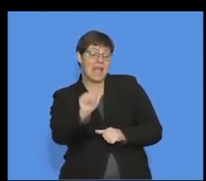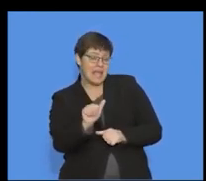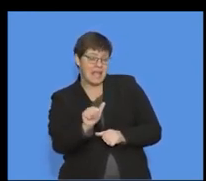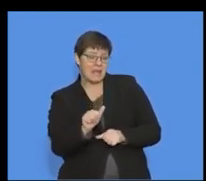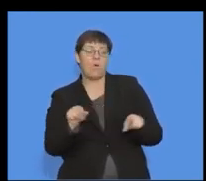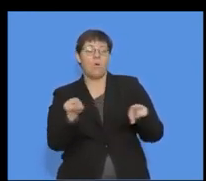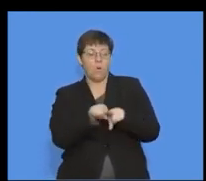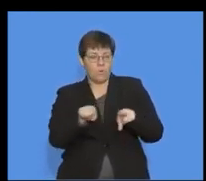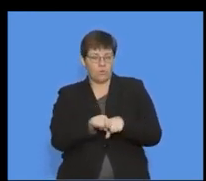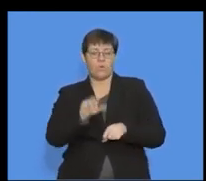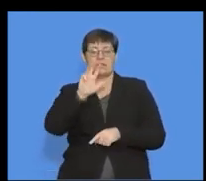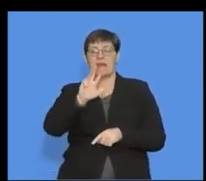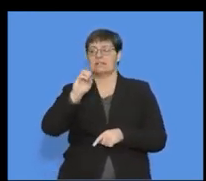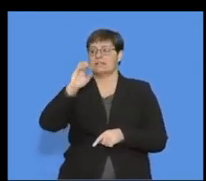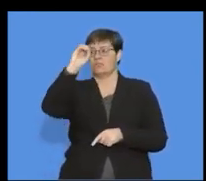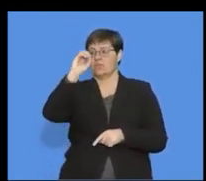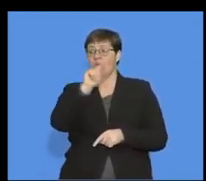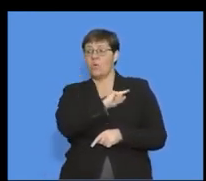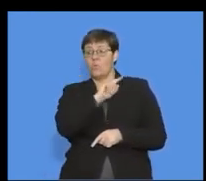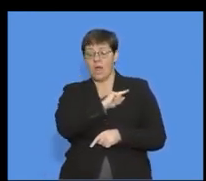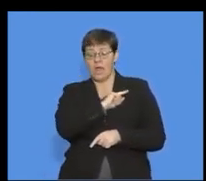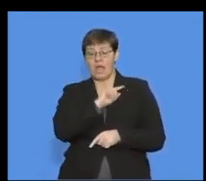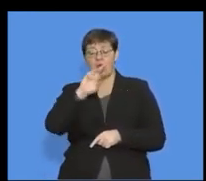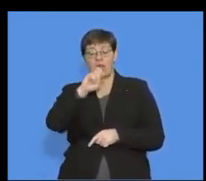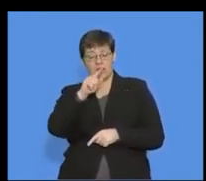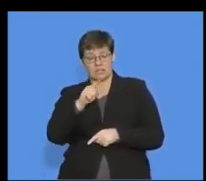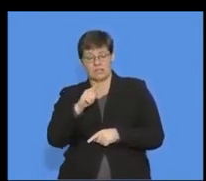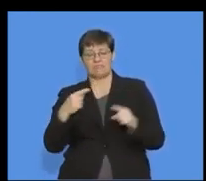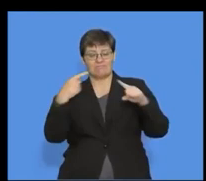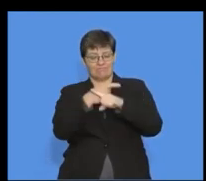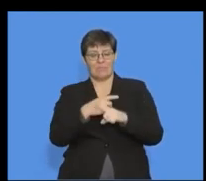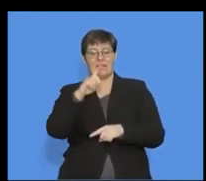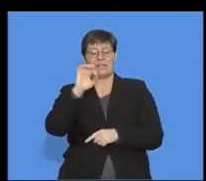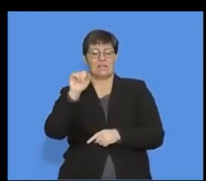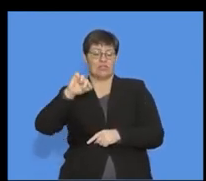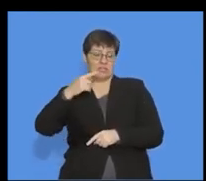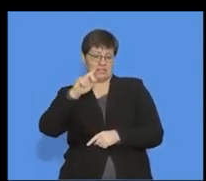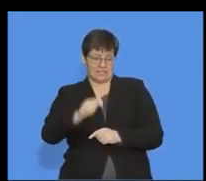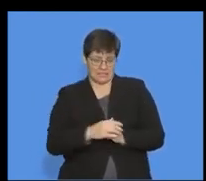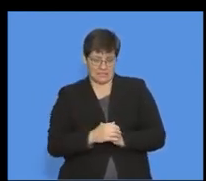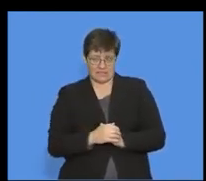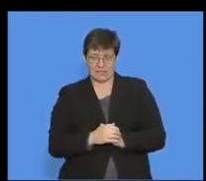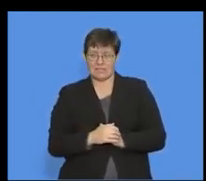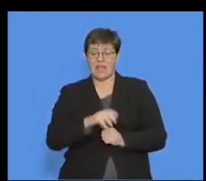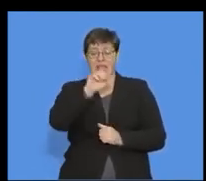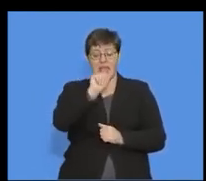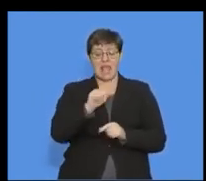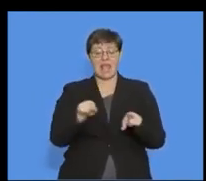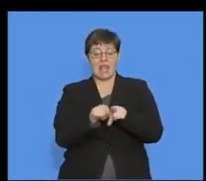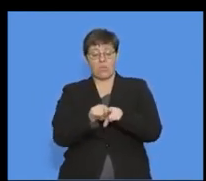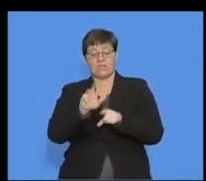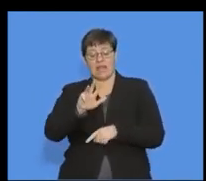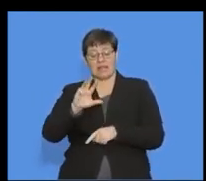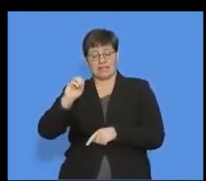will also be 90 degrees because the radius is perpendicular to the tangent. So A will be equals